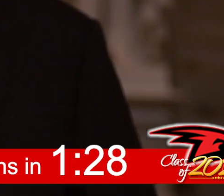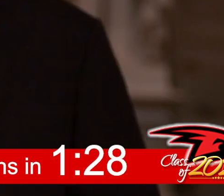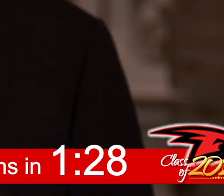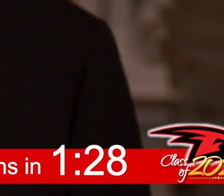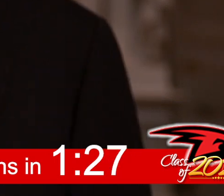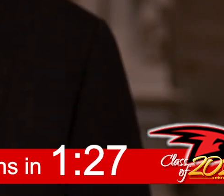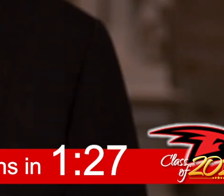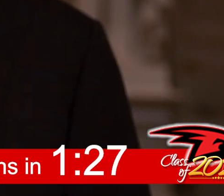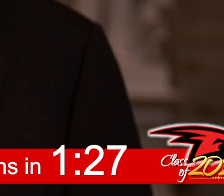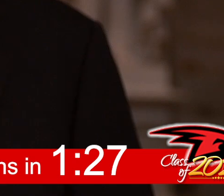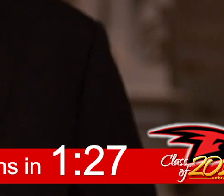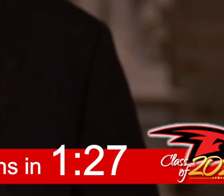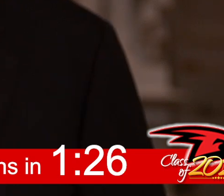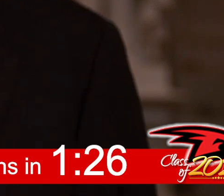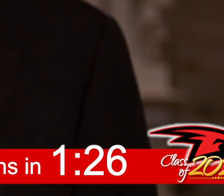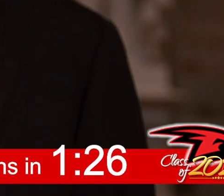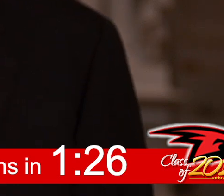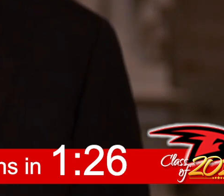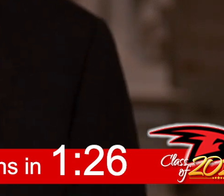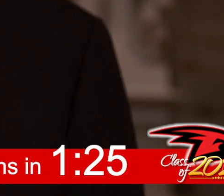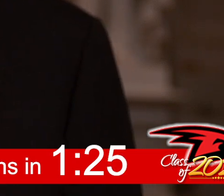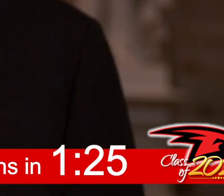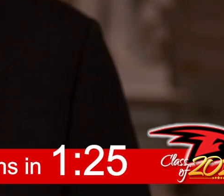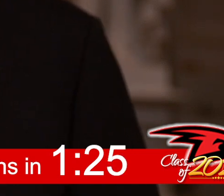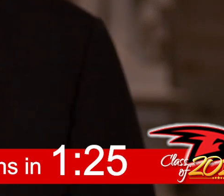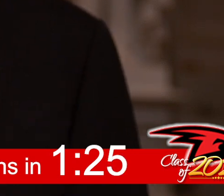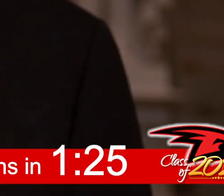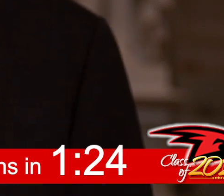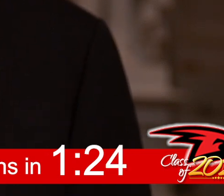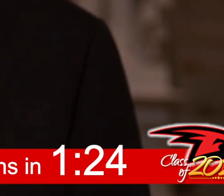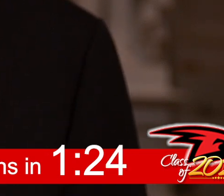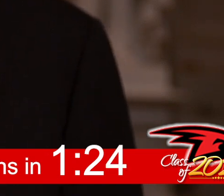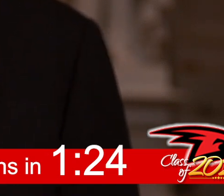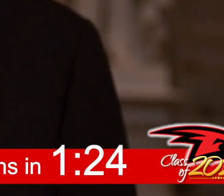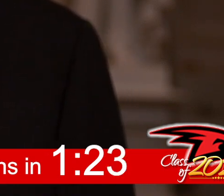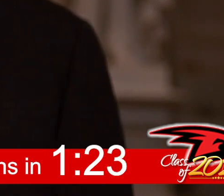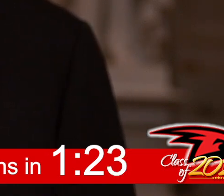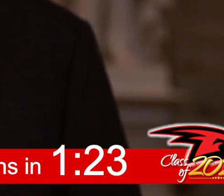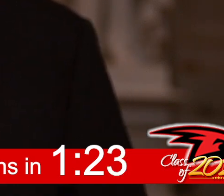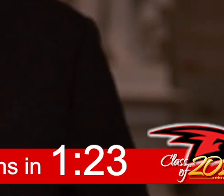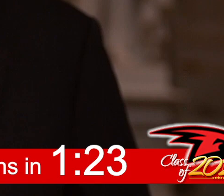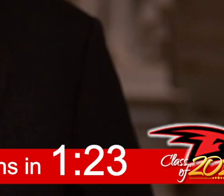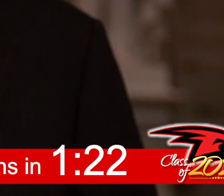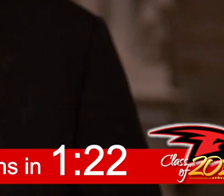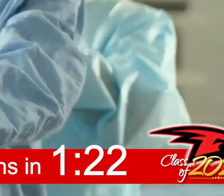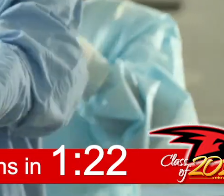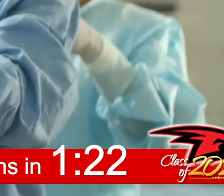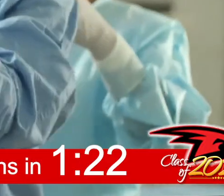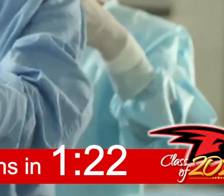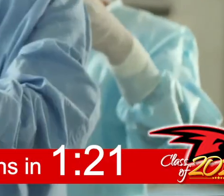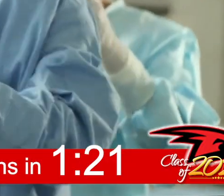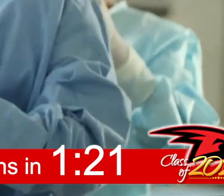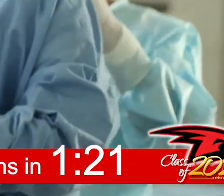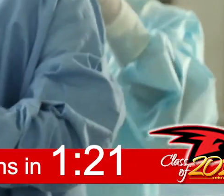new national heroes are those on the front lines that are battling this pandemic, whether it's our healthcare